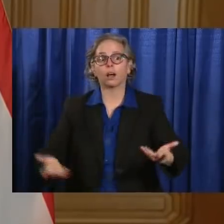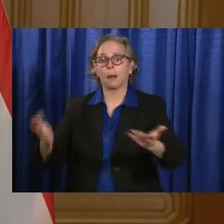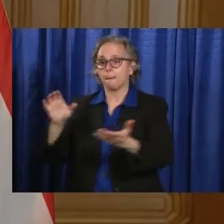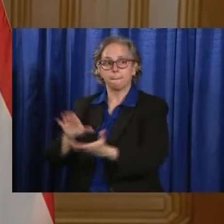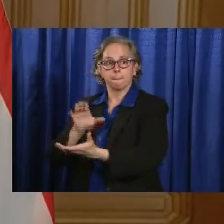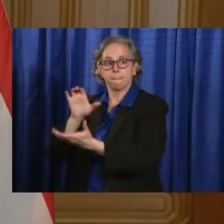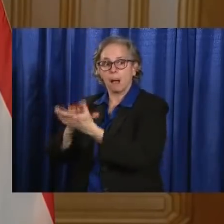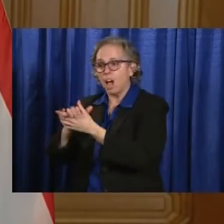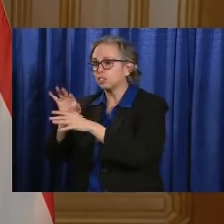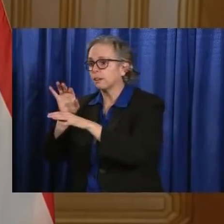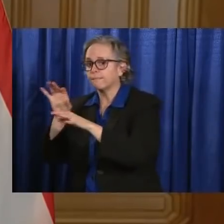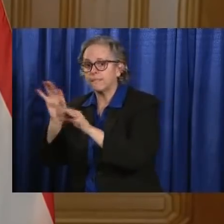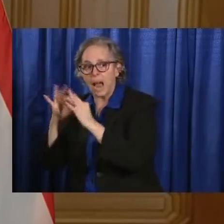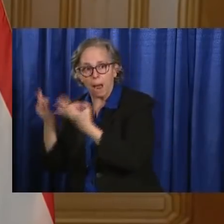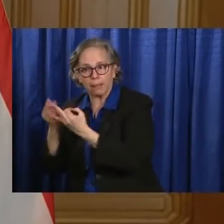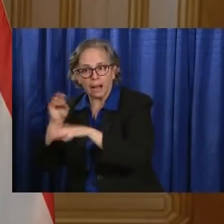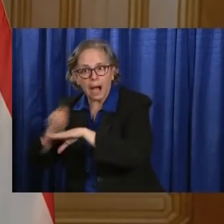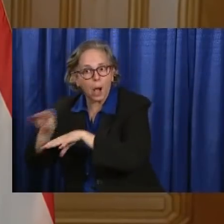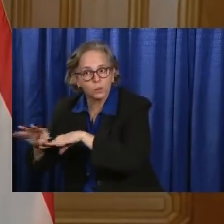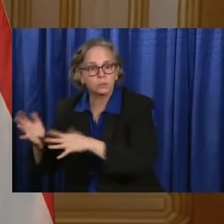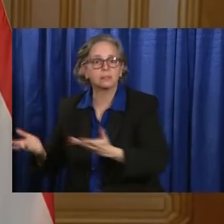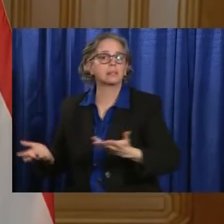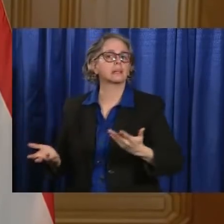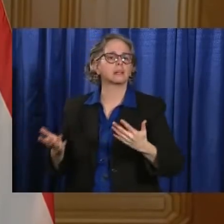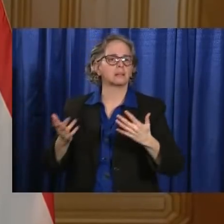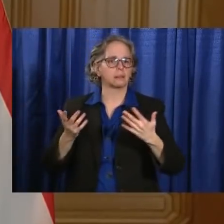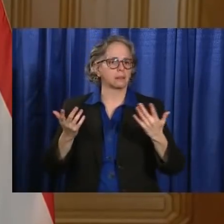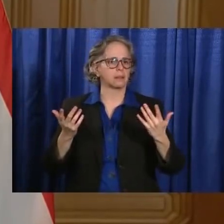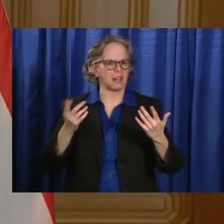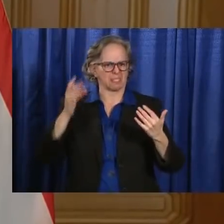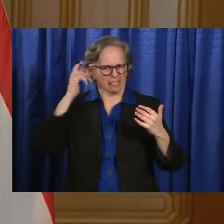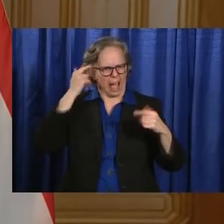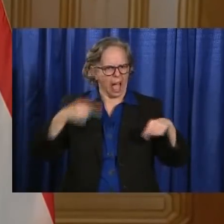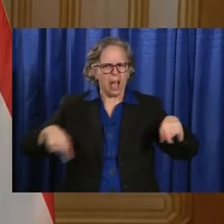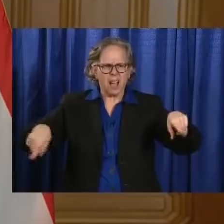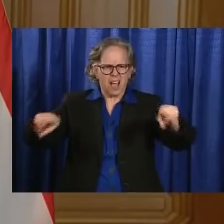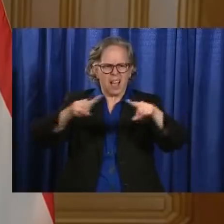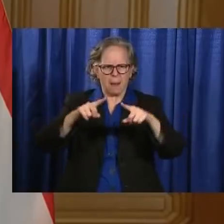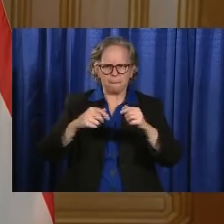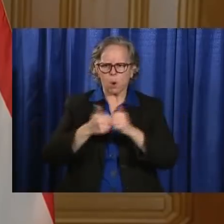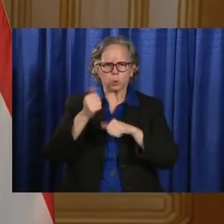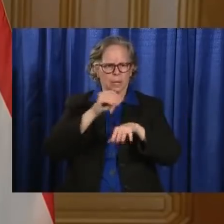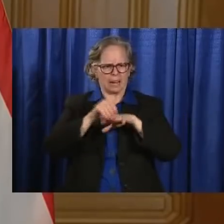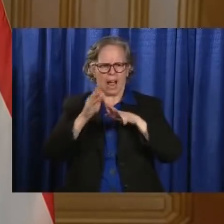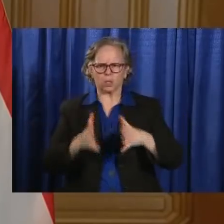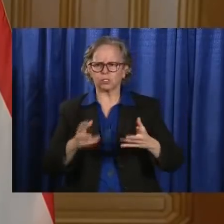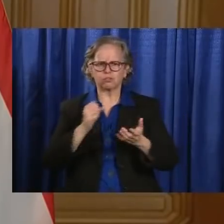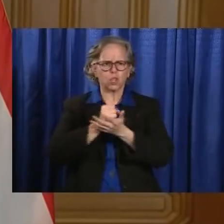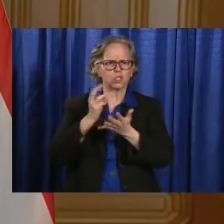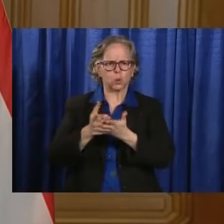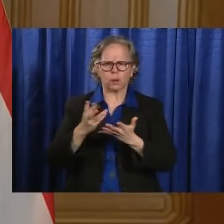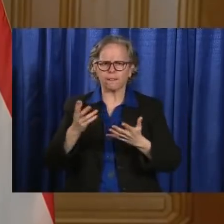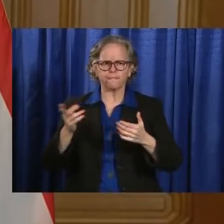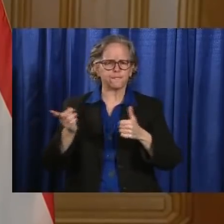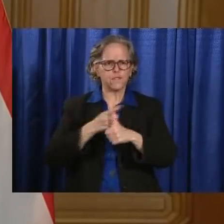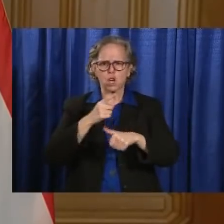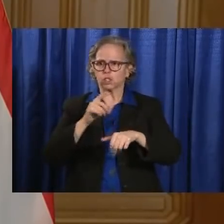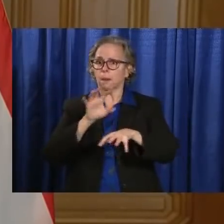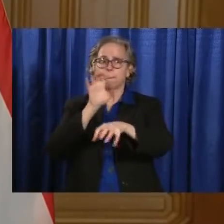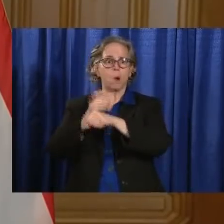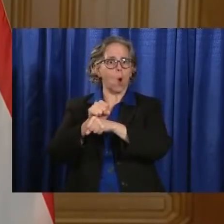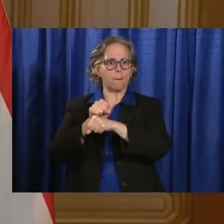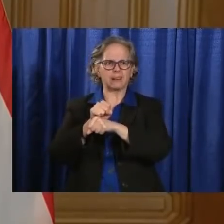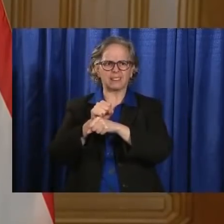had a face-to-face first meeting, and counselors and social workers would be required to take special training in providing